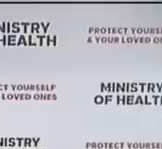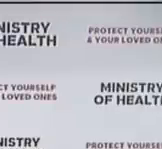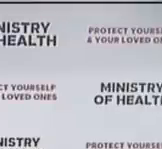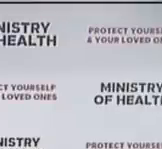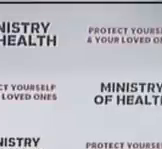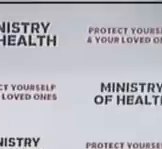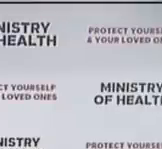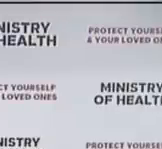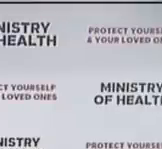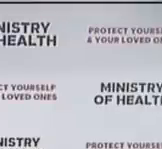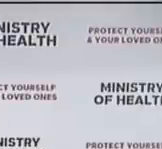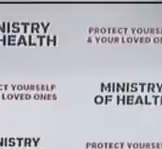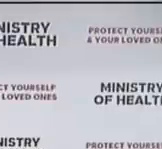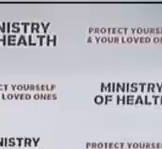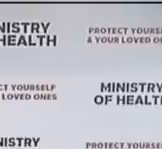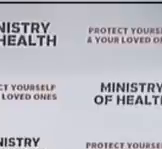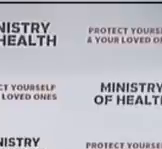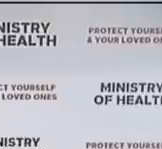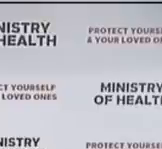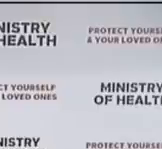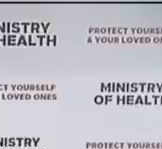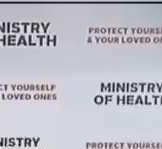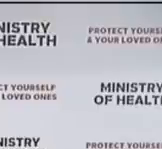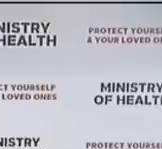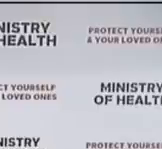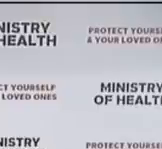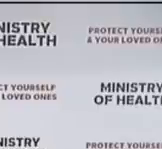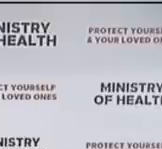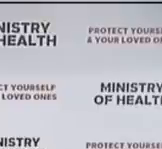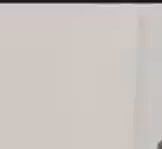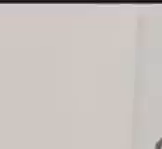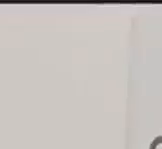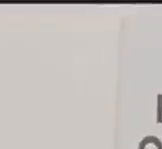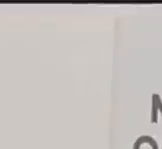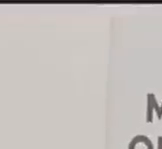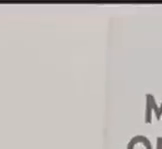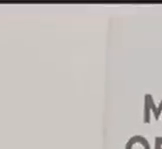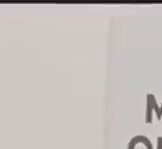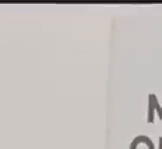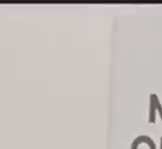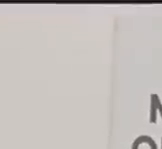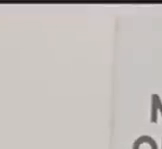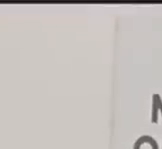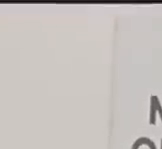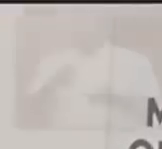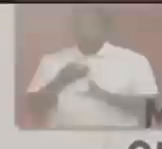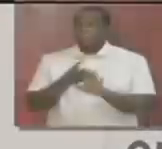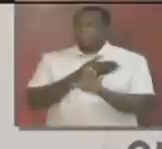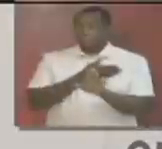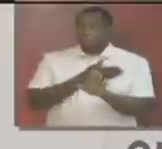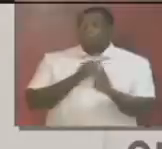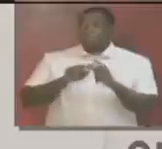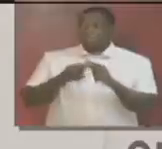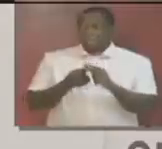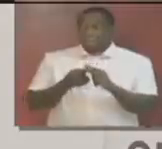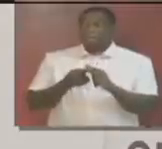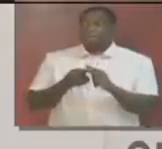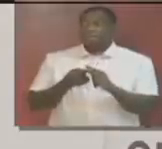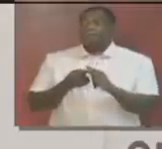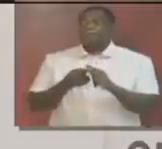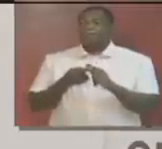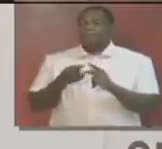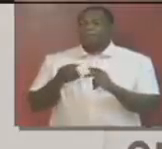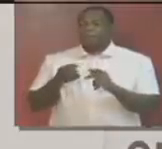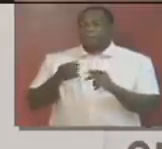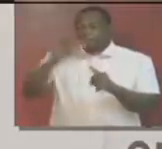think early on, we have been really aggressive from the beginning when we had our surge. We had our surge